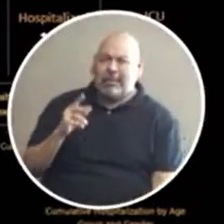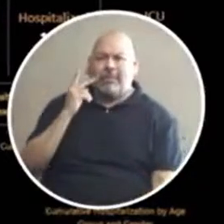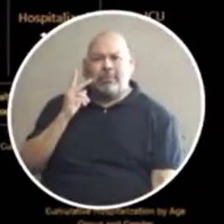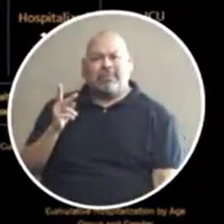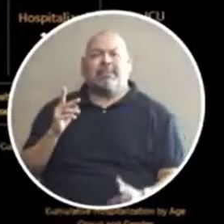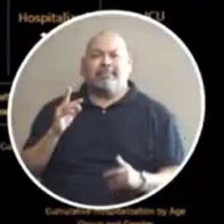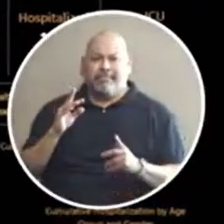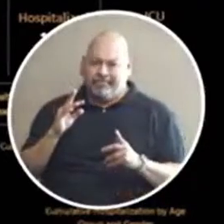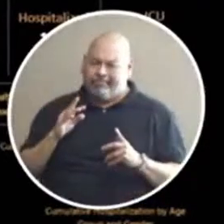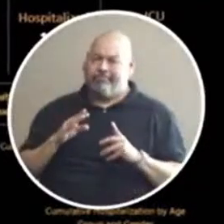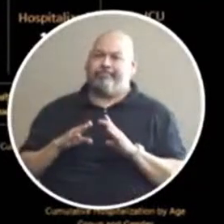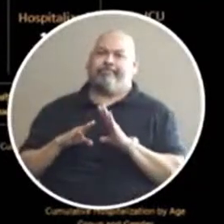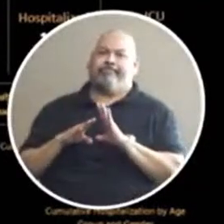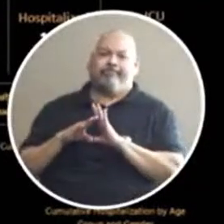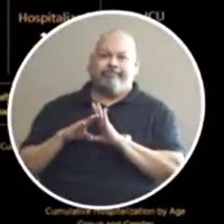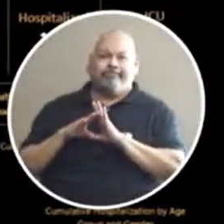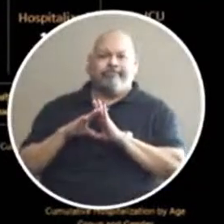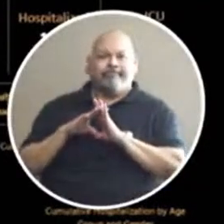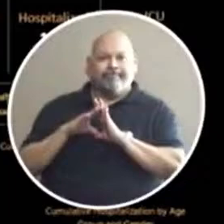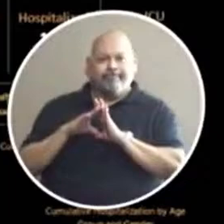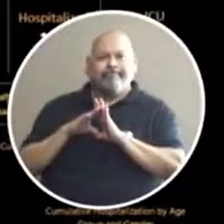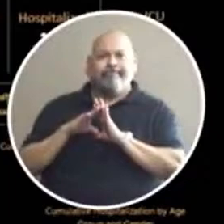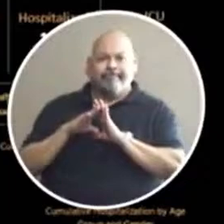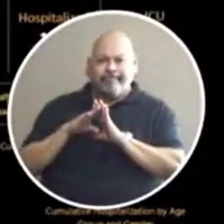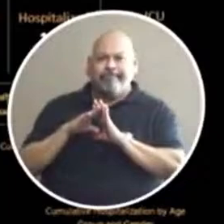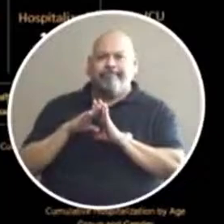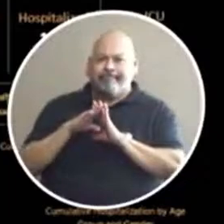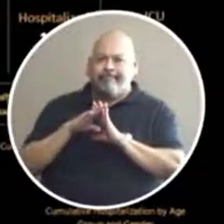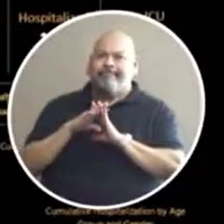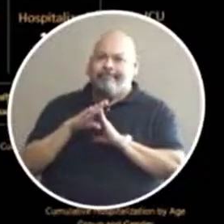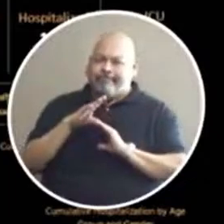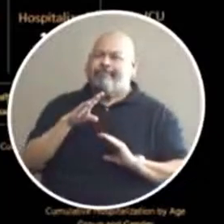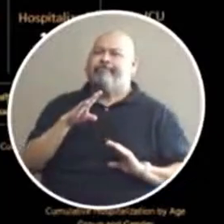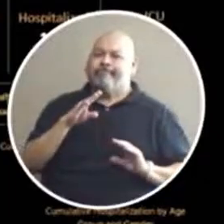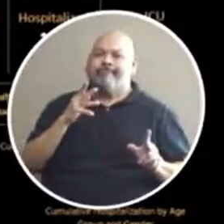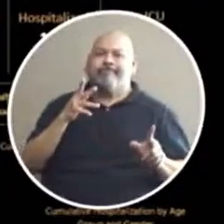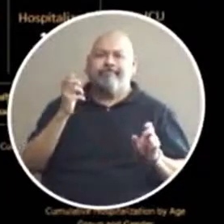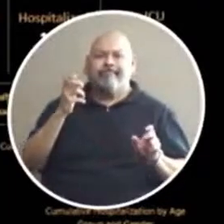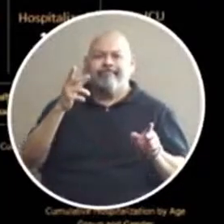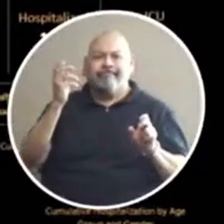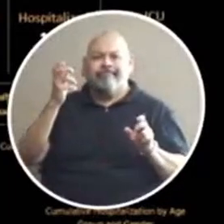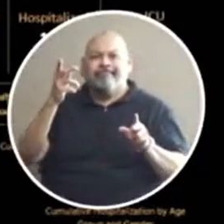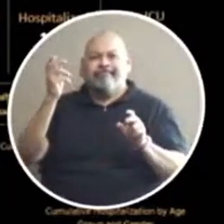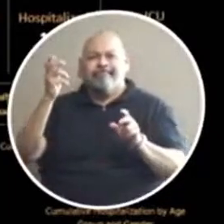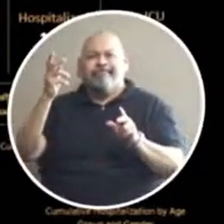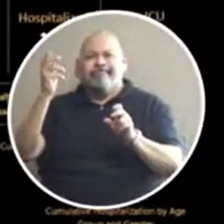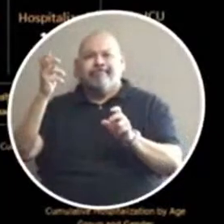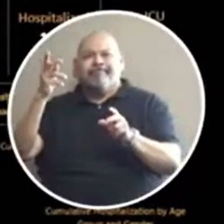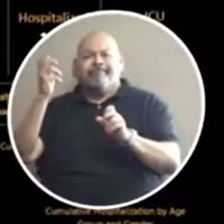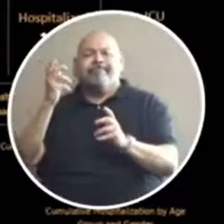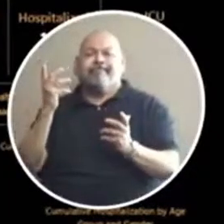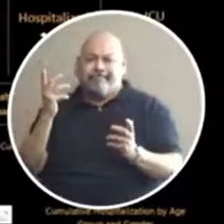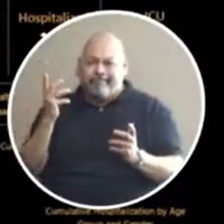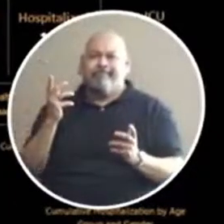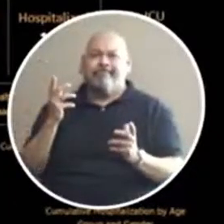an uphill climb of the hospitalizations related to